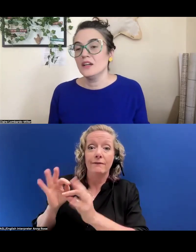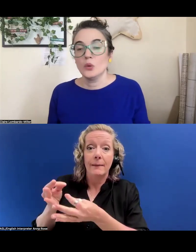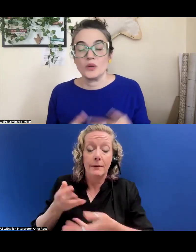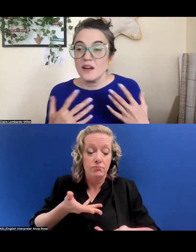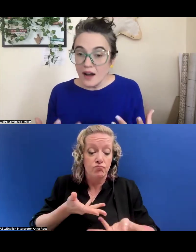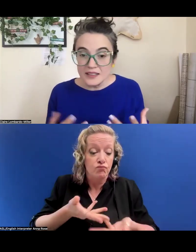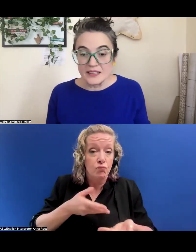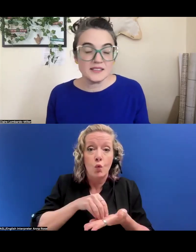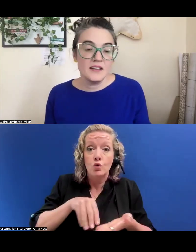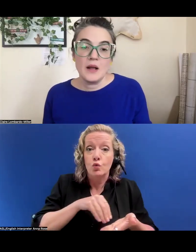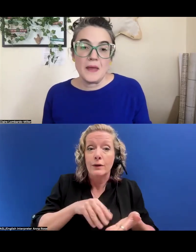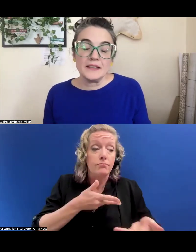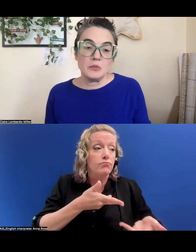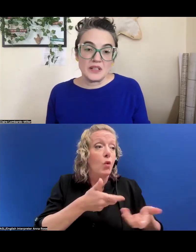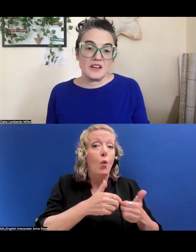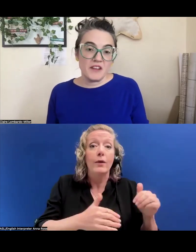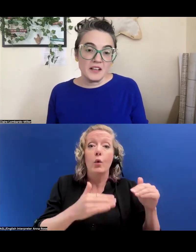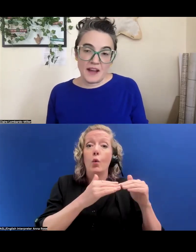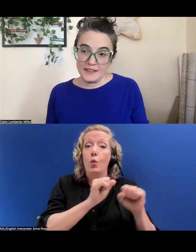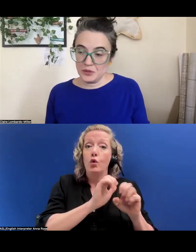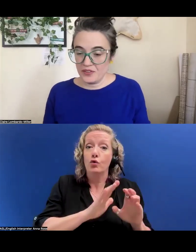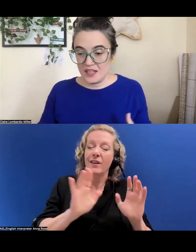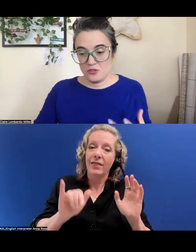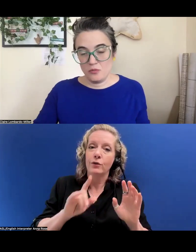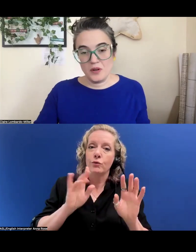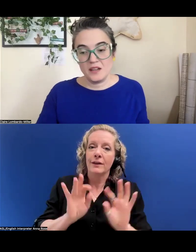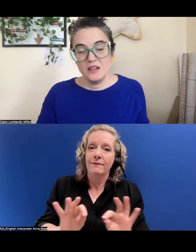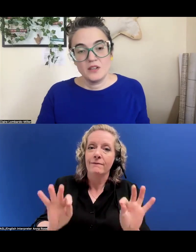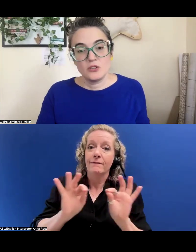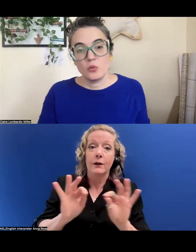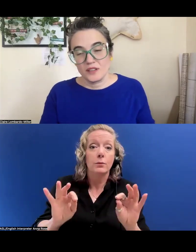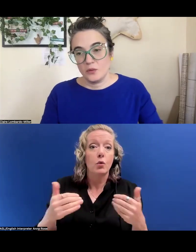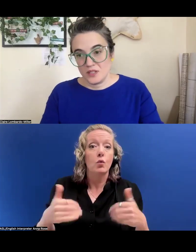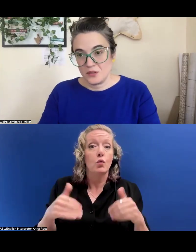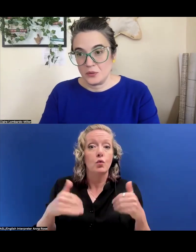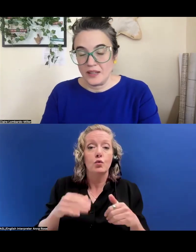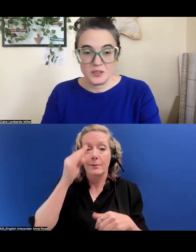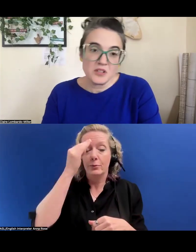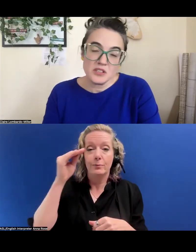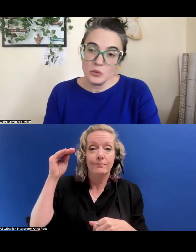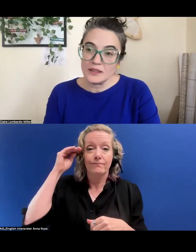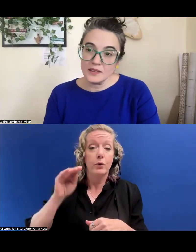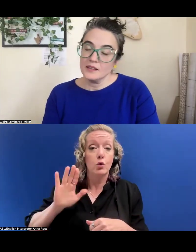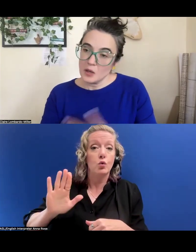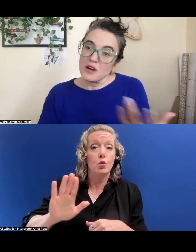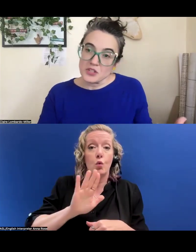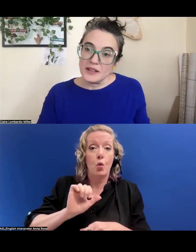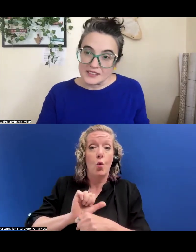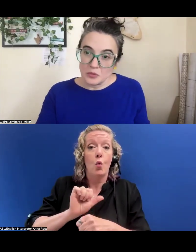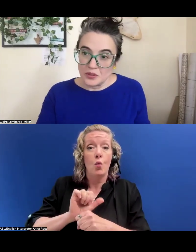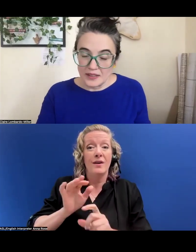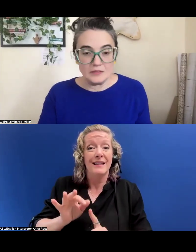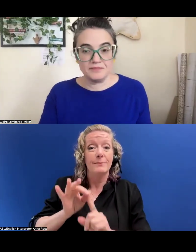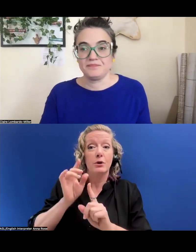children, with colleagues, that can be a very valuable thing to bring to the work that we do, especially with a